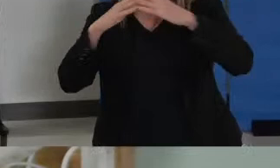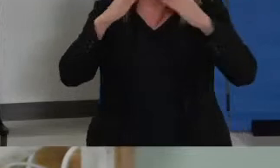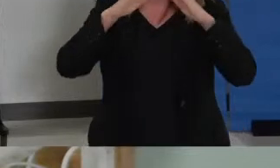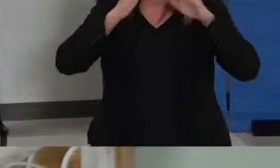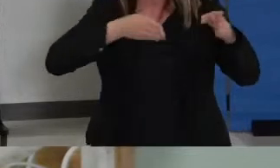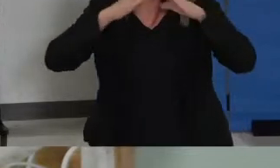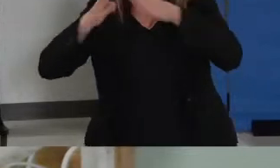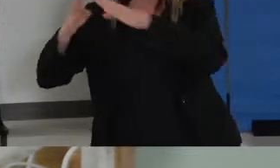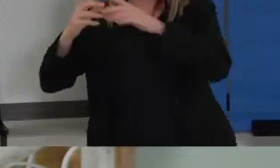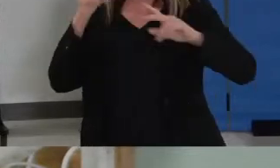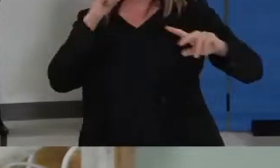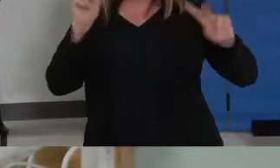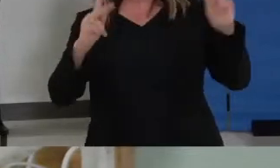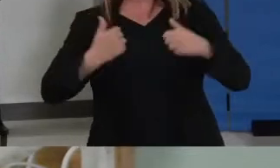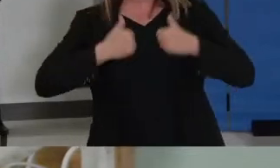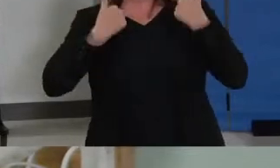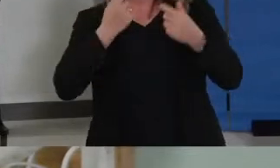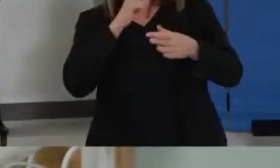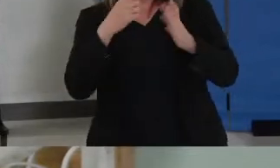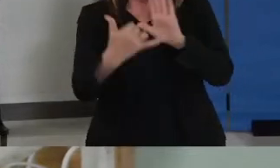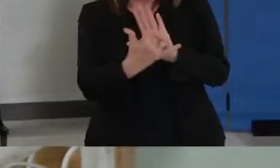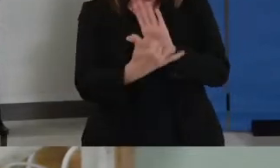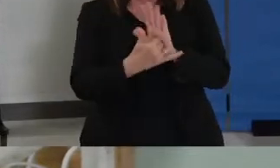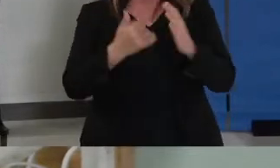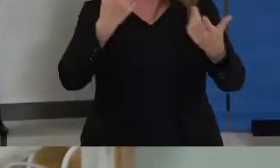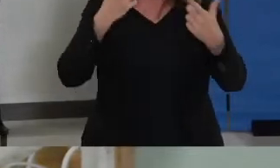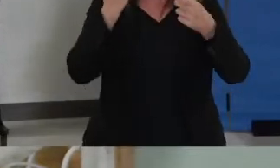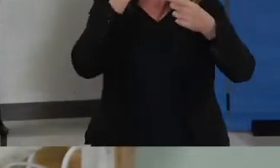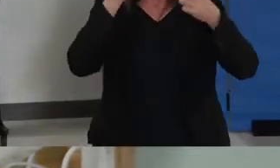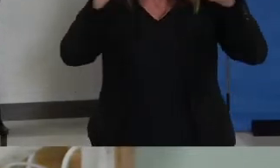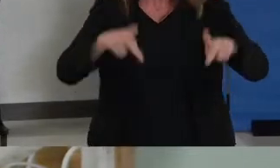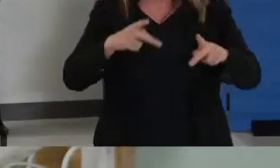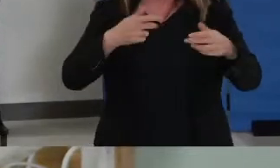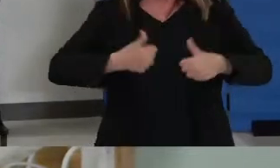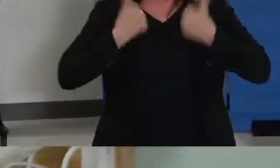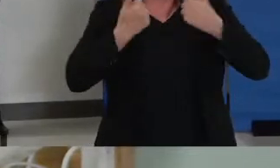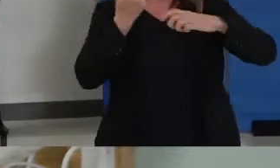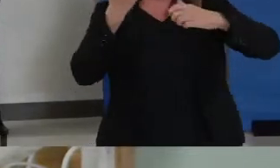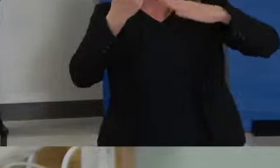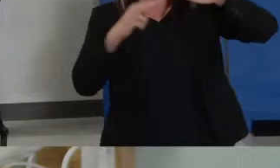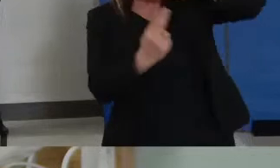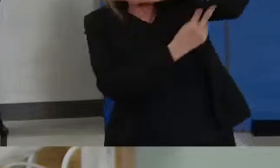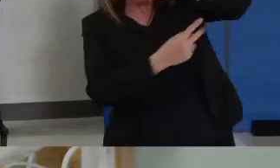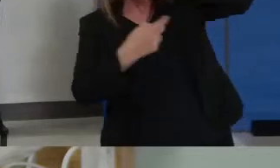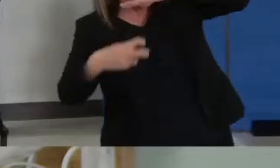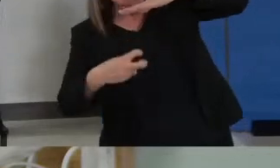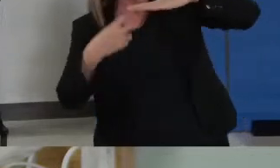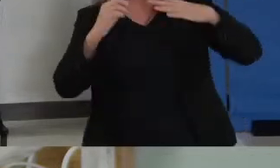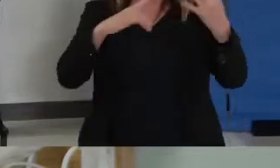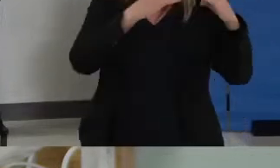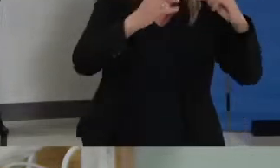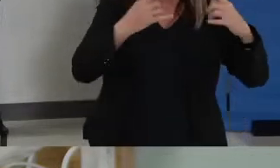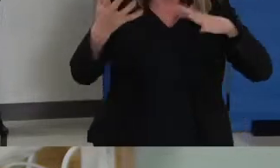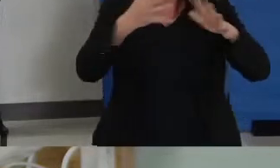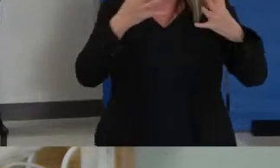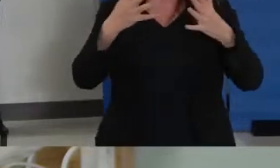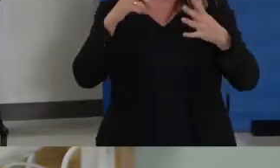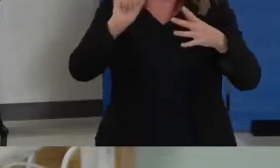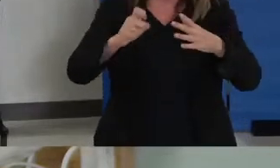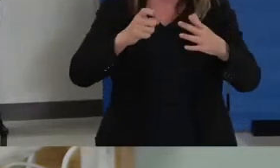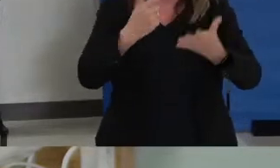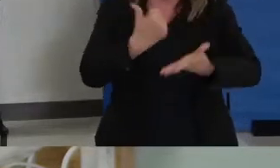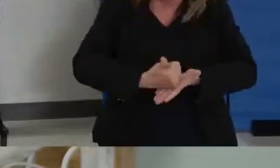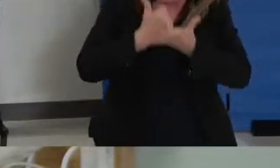almost impossible to serve somebody who lives under a bridge or in a tent in an encampment. We need to get that